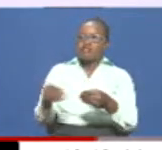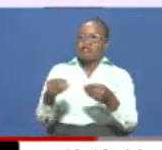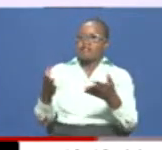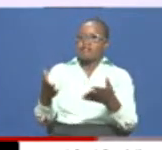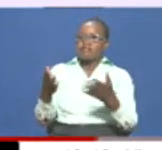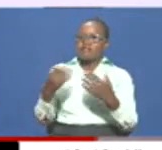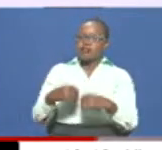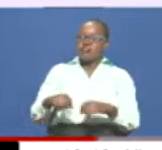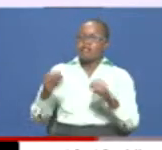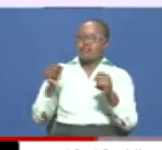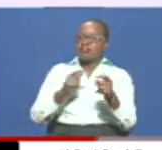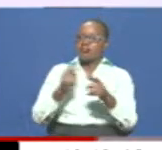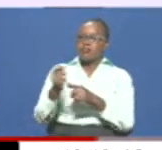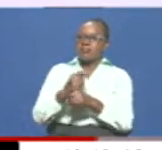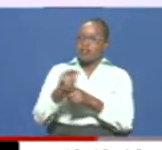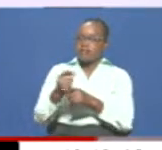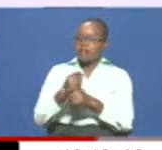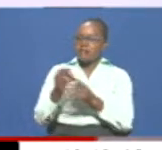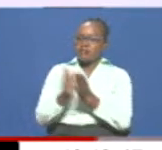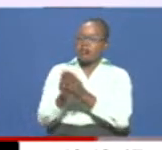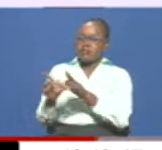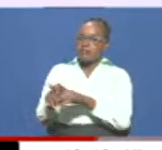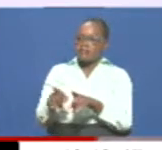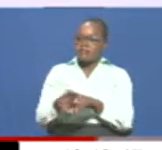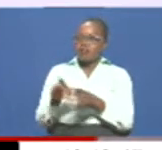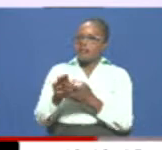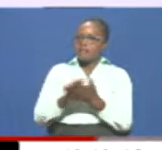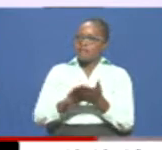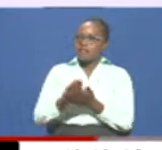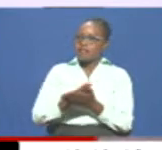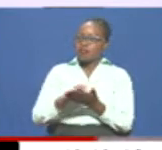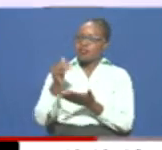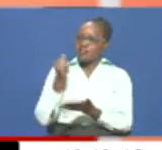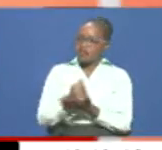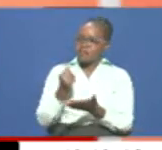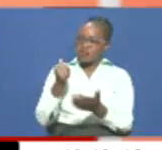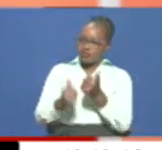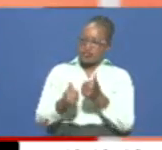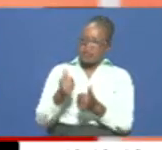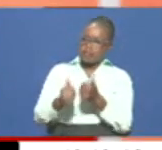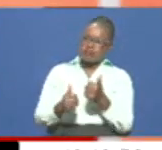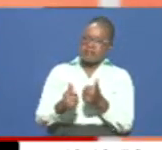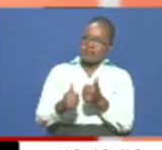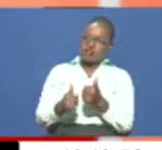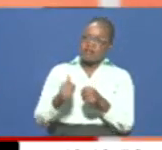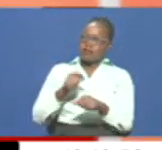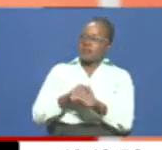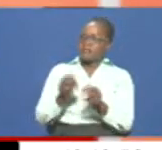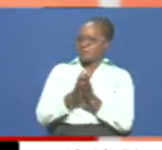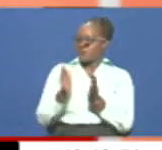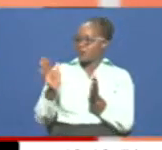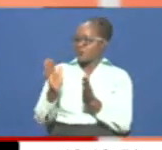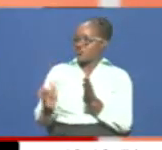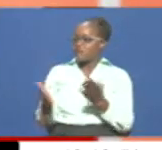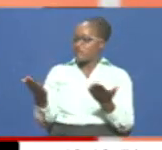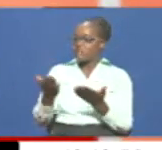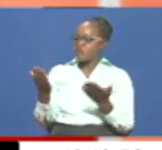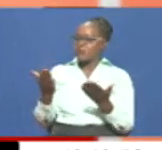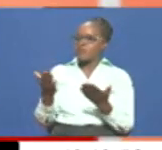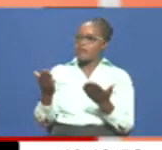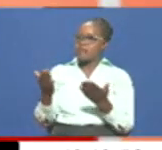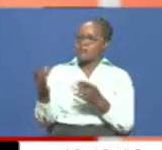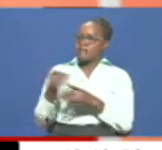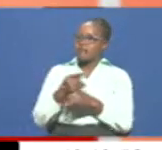train. We've established an office which is, even during this period where we could say it's an electioneering